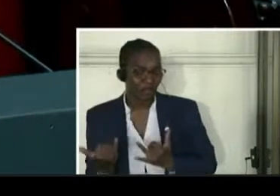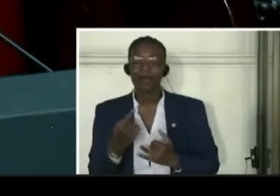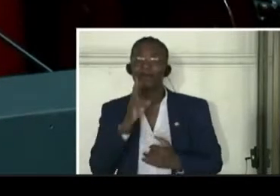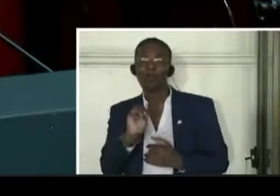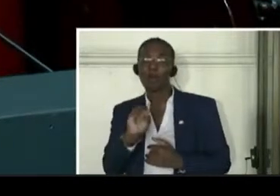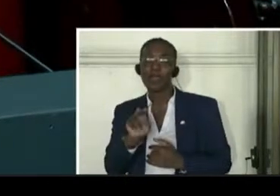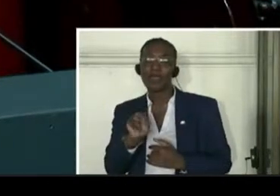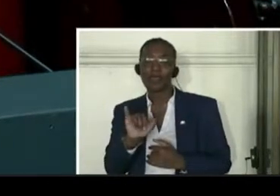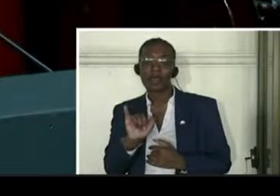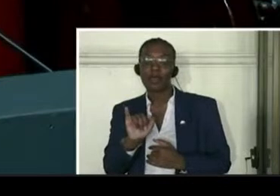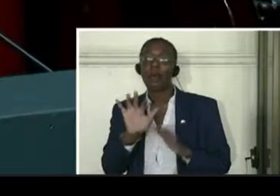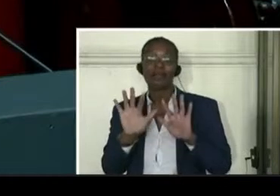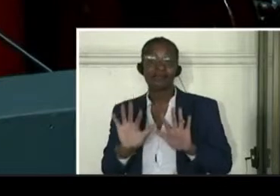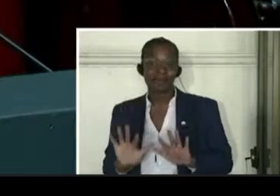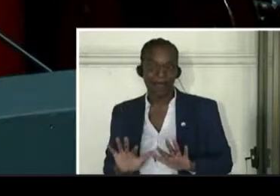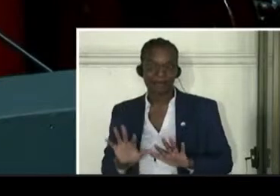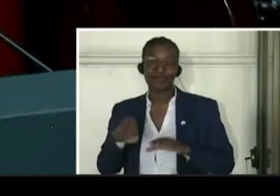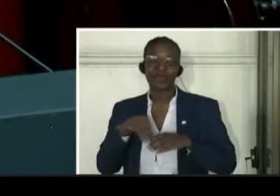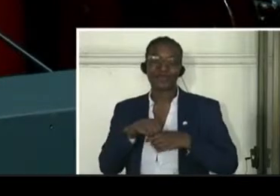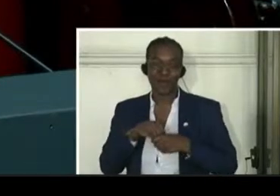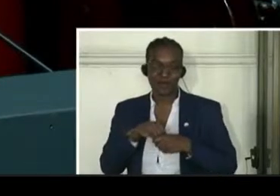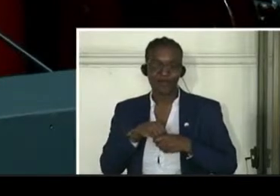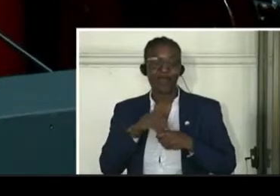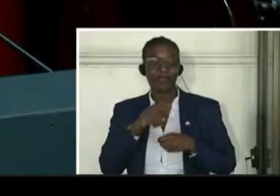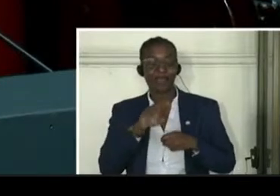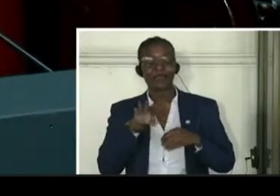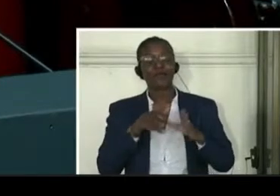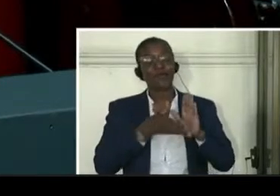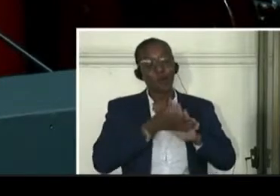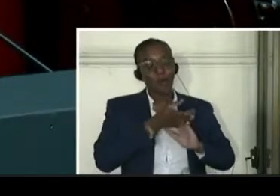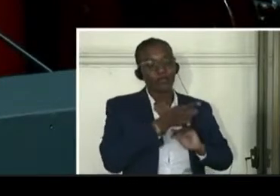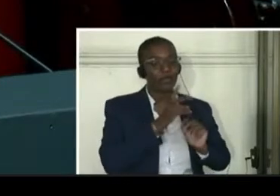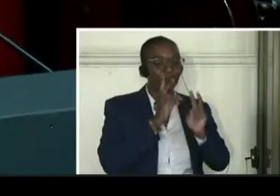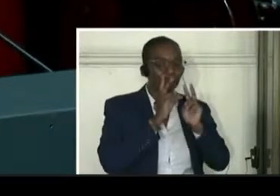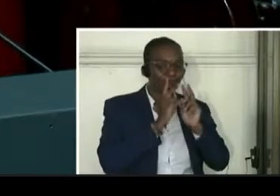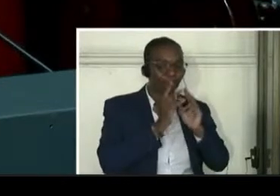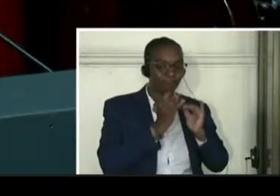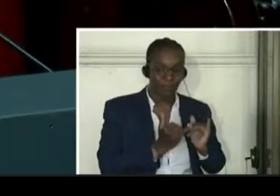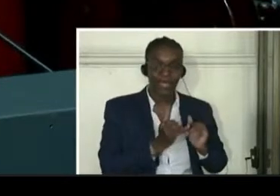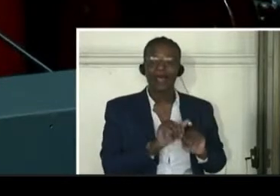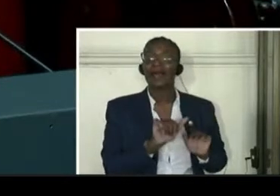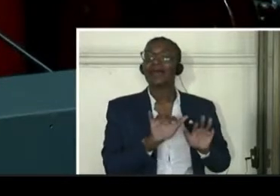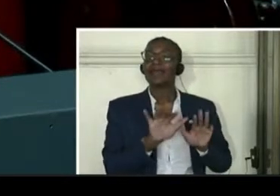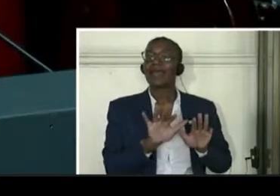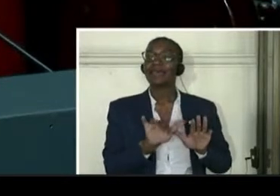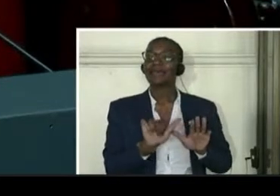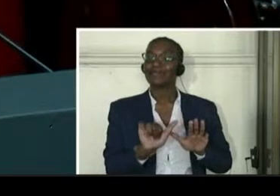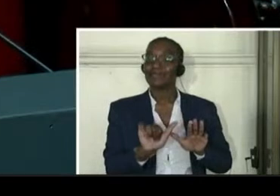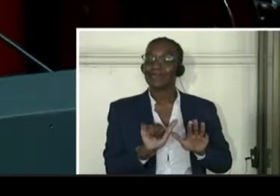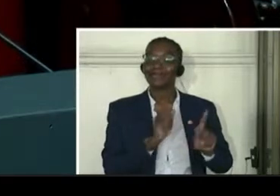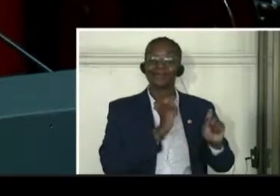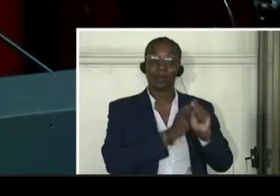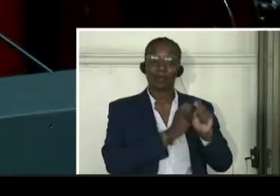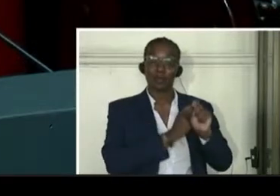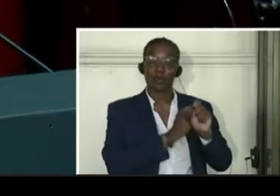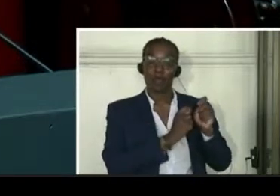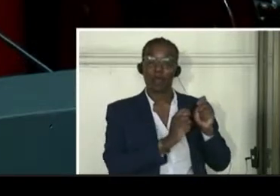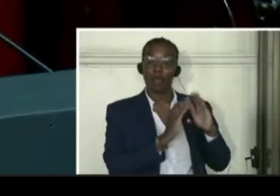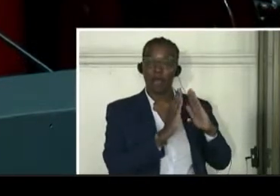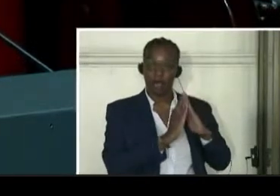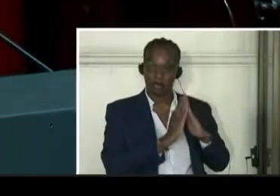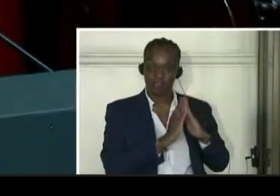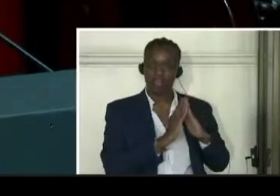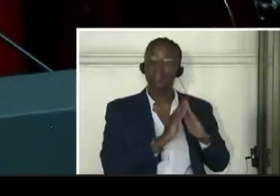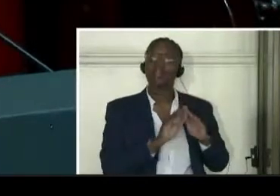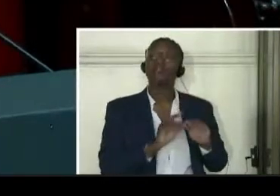Mogweni. Well done on being hands-on and on the ground. I believe that 96 temporary houses were required in this area, and so far